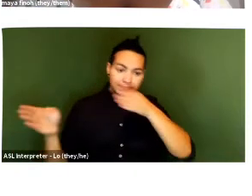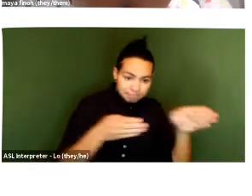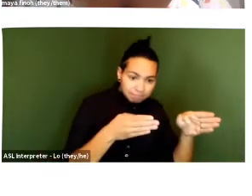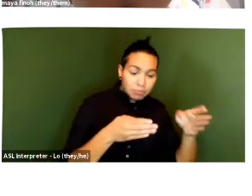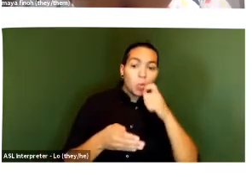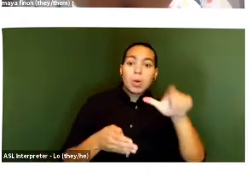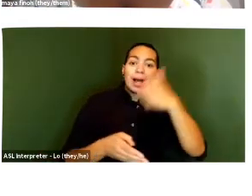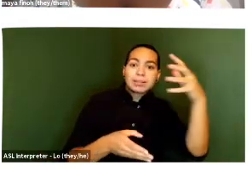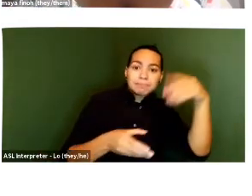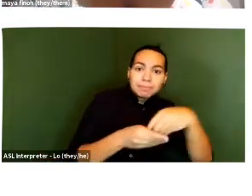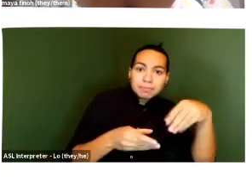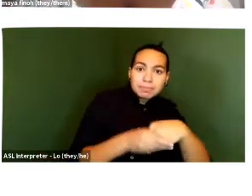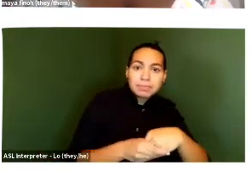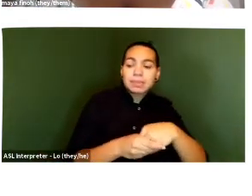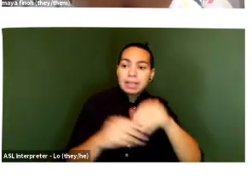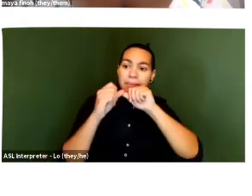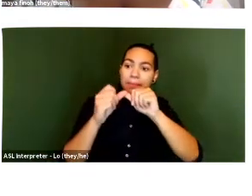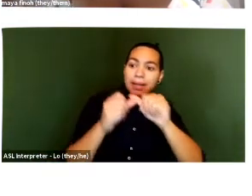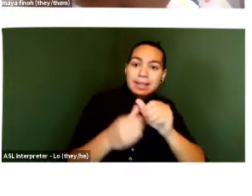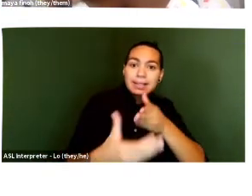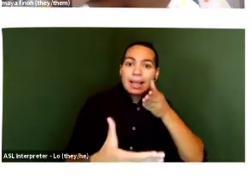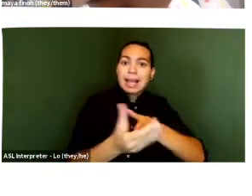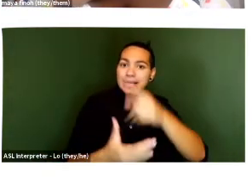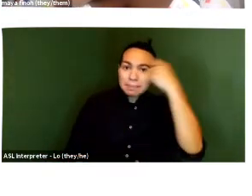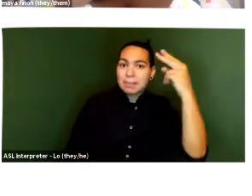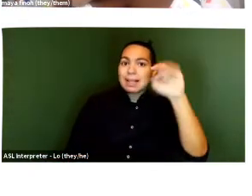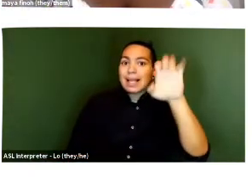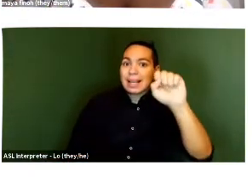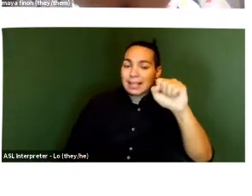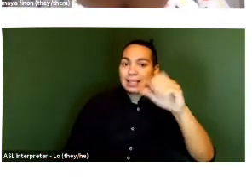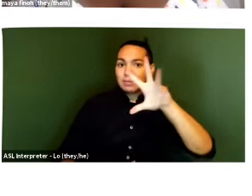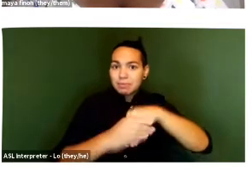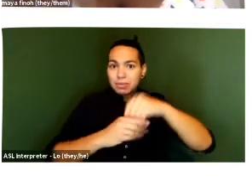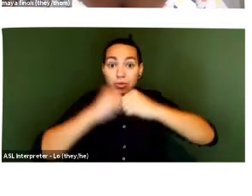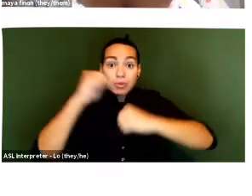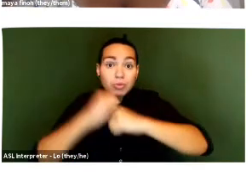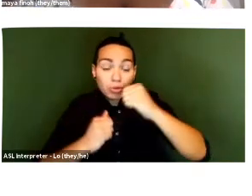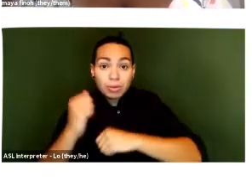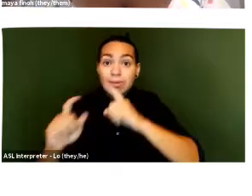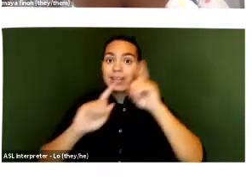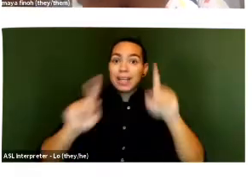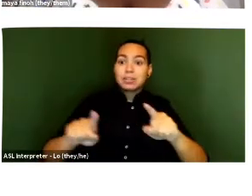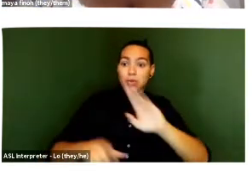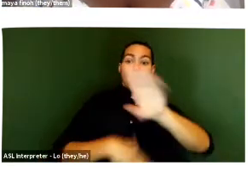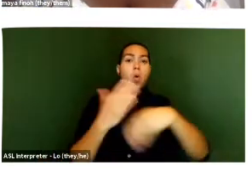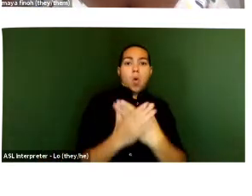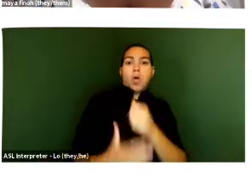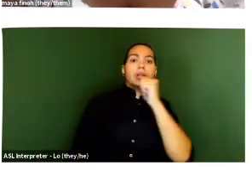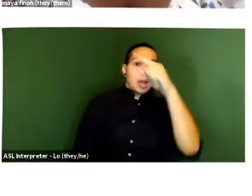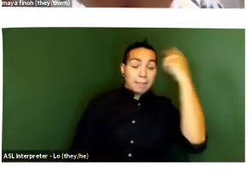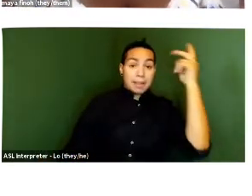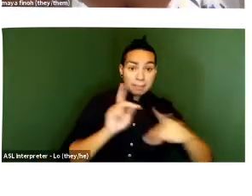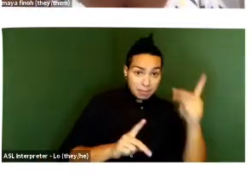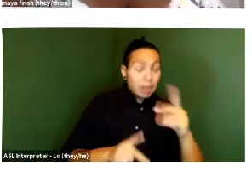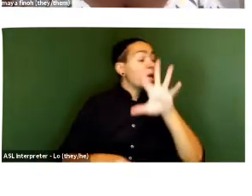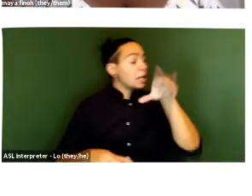and maintains anti-Blackness structurally. The answer is all non-Black people, including non-Black people of